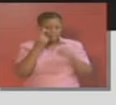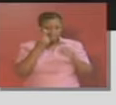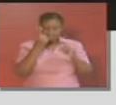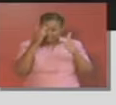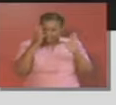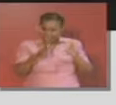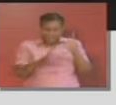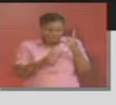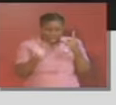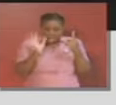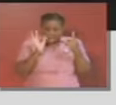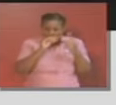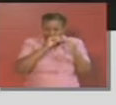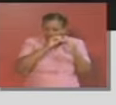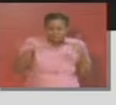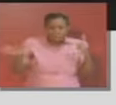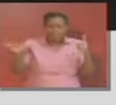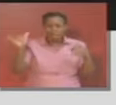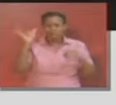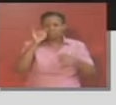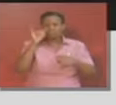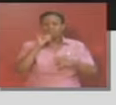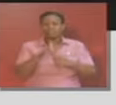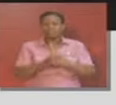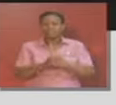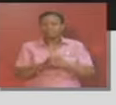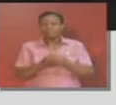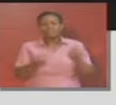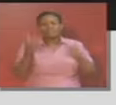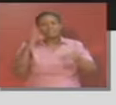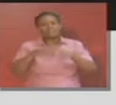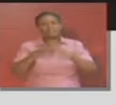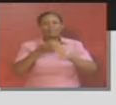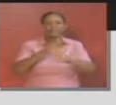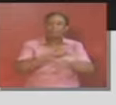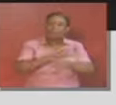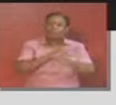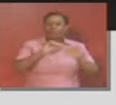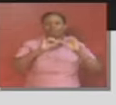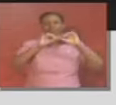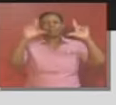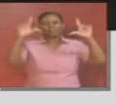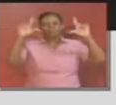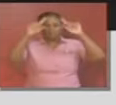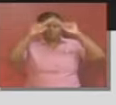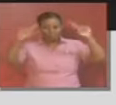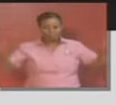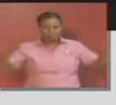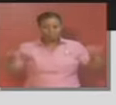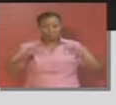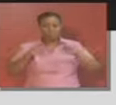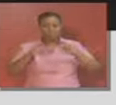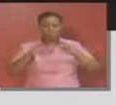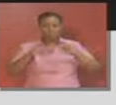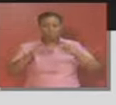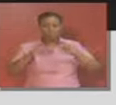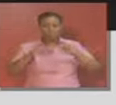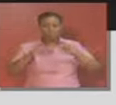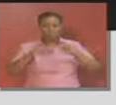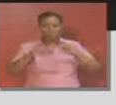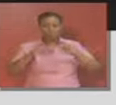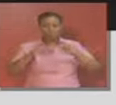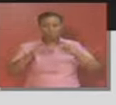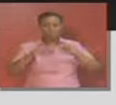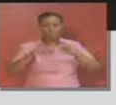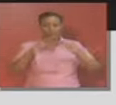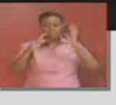We've put up a pyramid on several occasions. I don't know if we have it accessible to put up again, but if we can have the pyramid up, we'll just have a